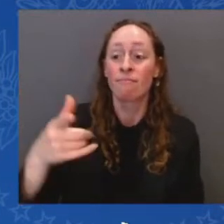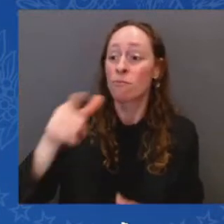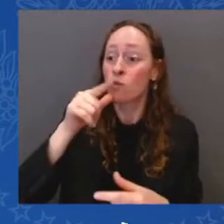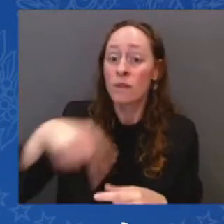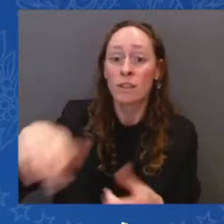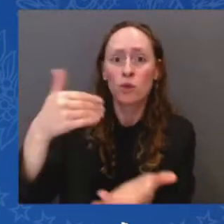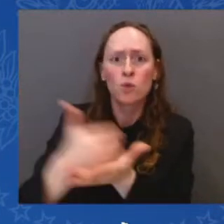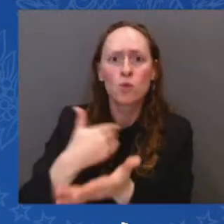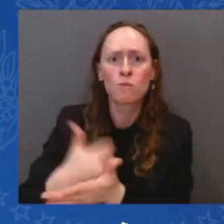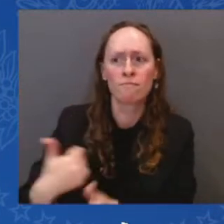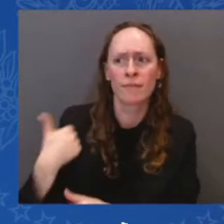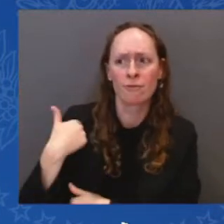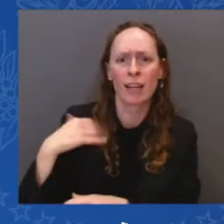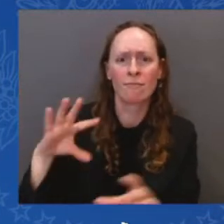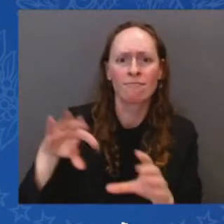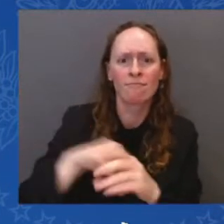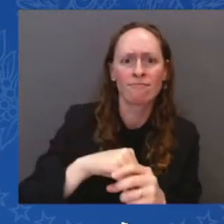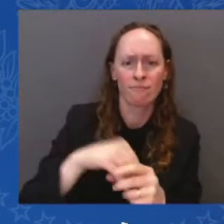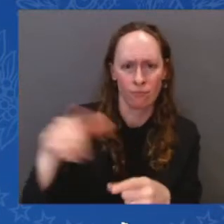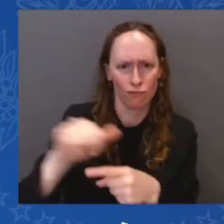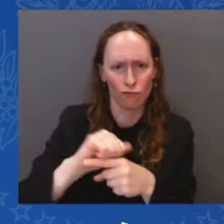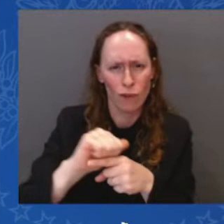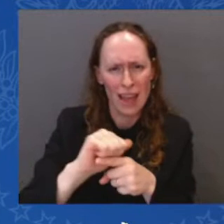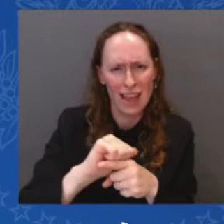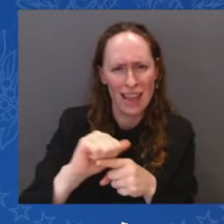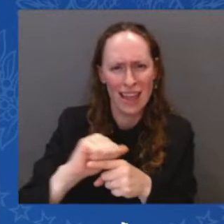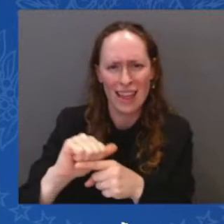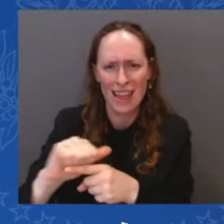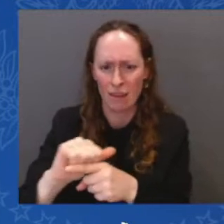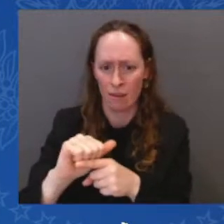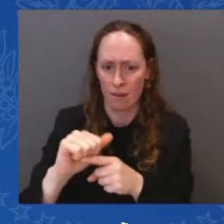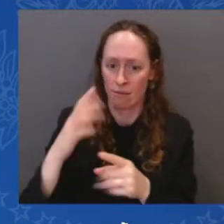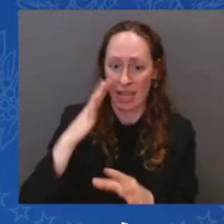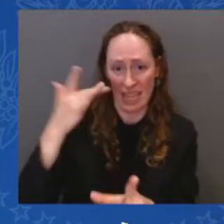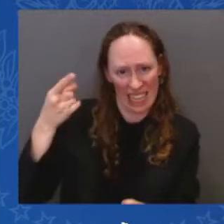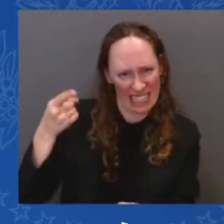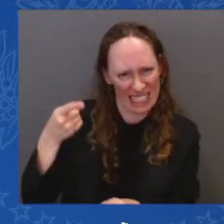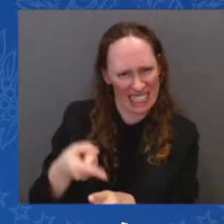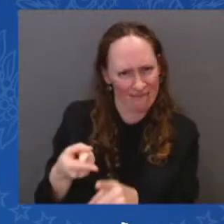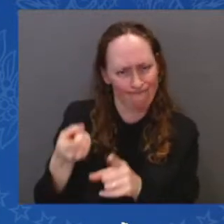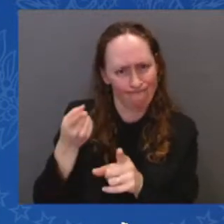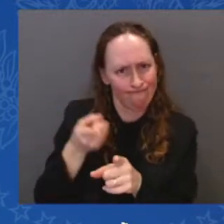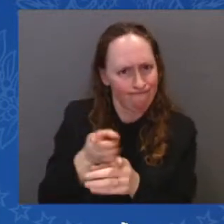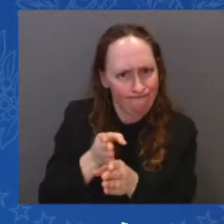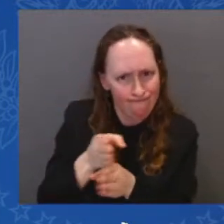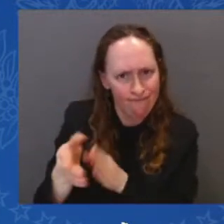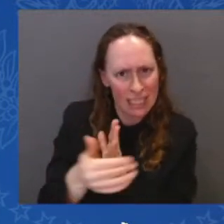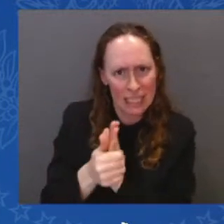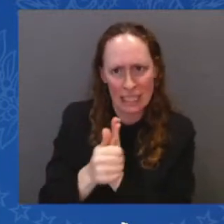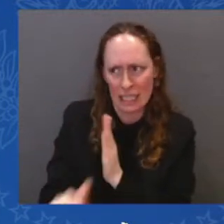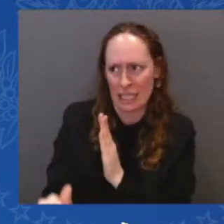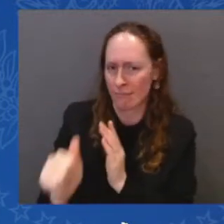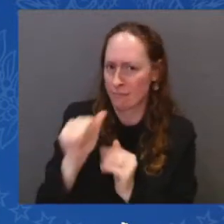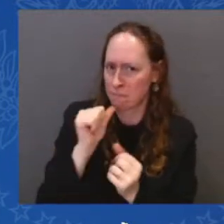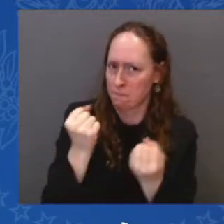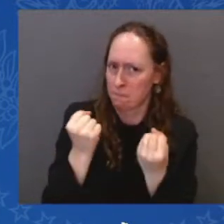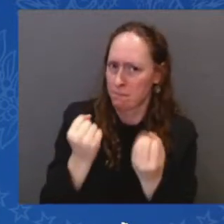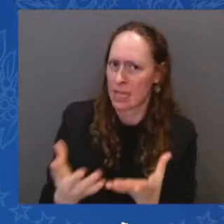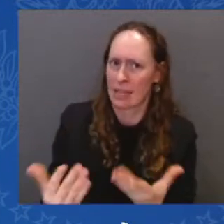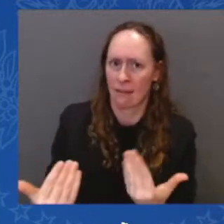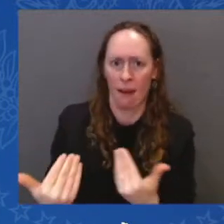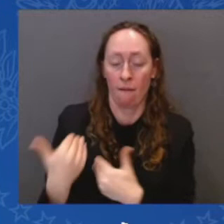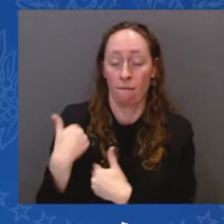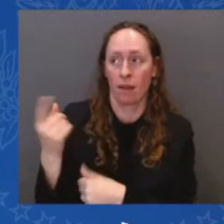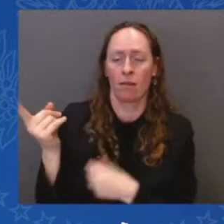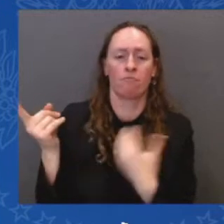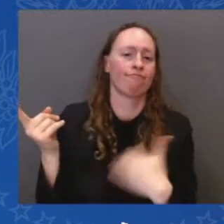goes, he sets a powerful example with his quiet confidence and his deep integrity and his constant compassion.